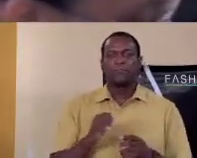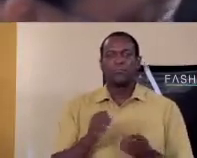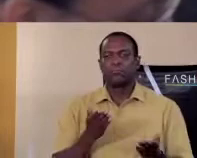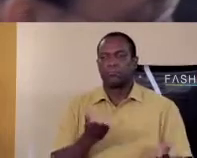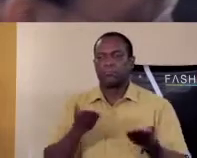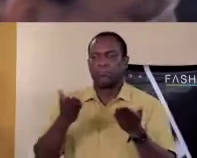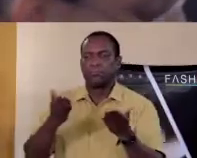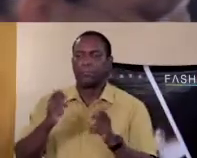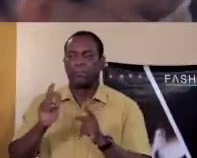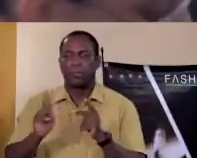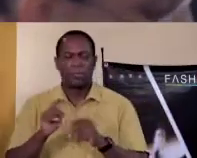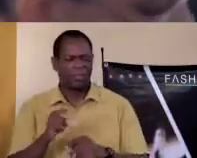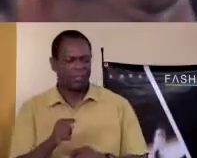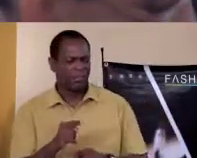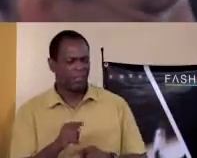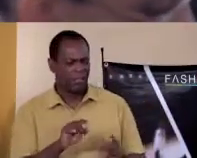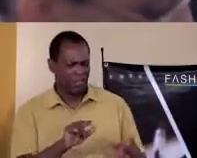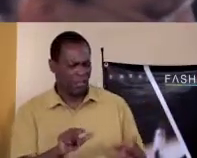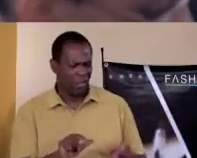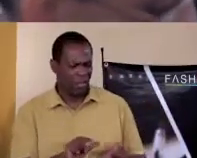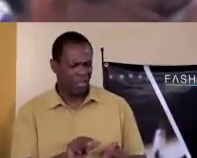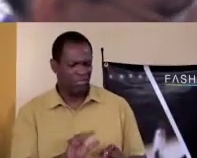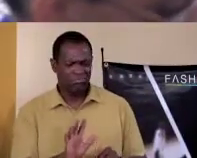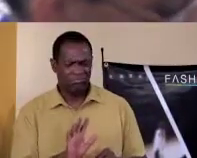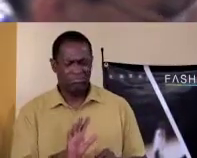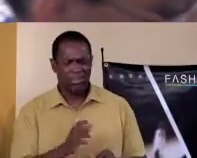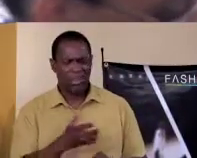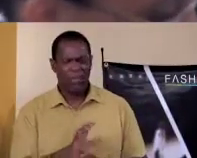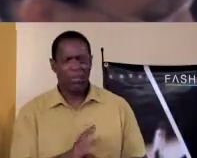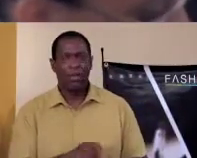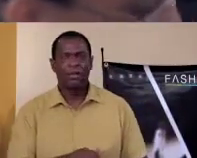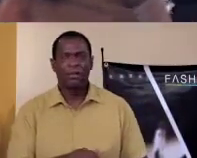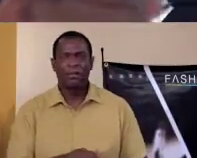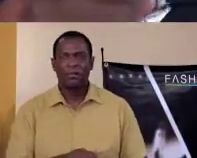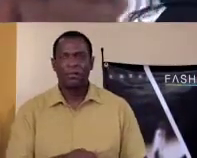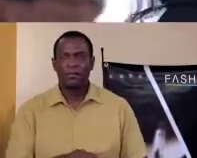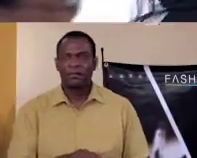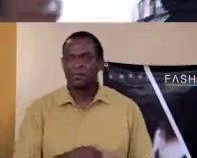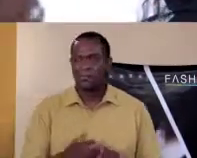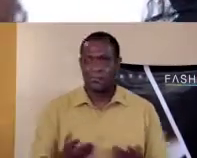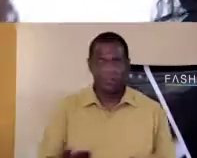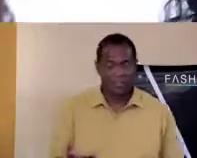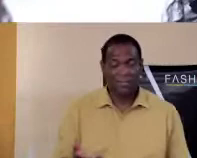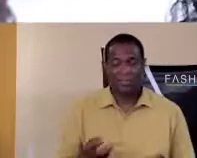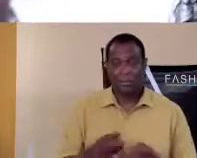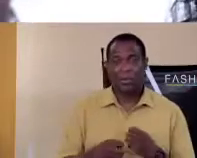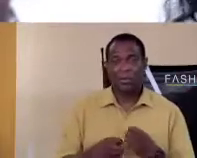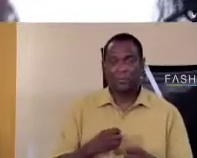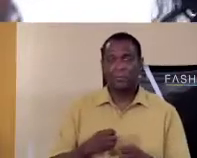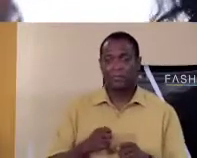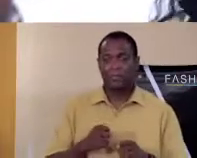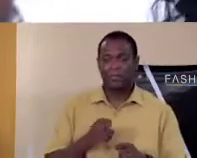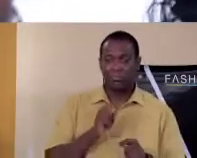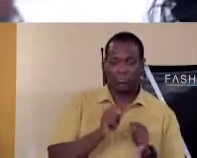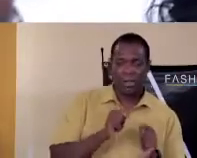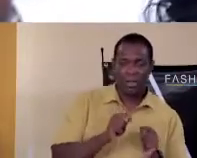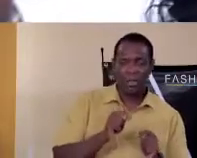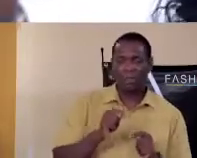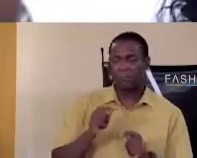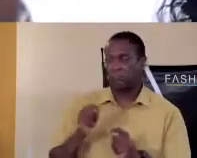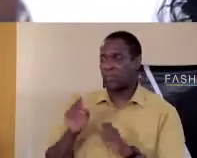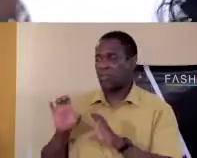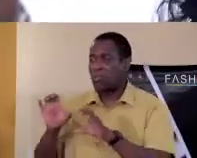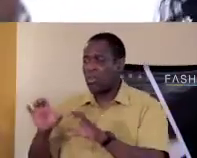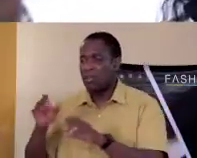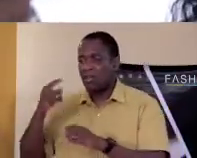the mindset here in Trinidad or even in the Caribbean, you know, is all about outside.